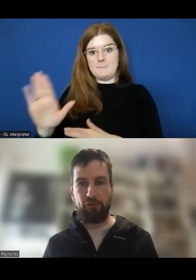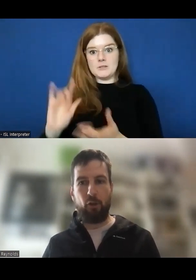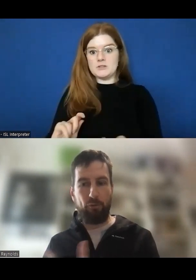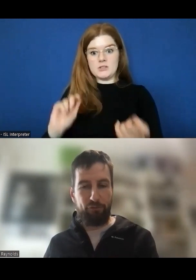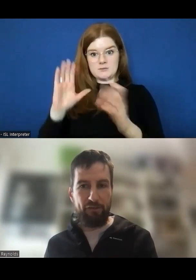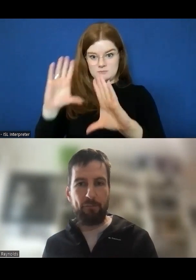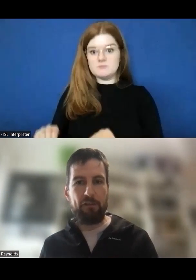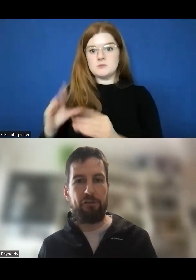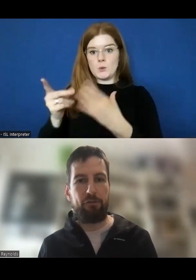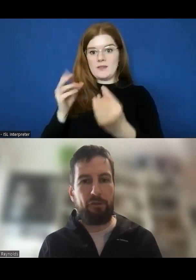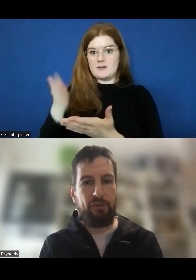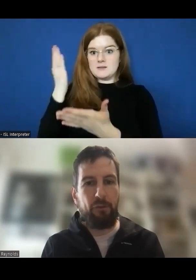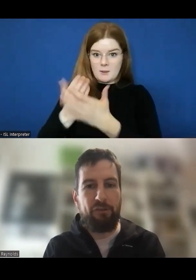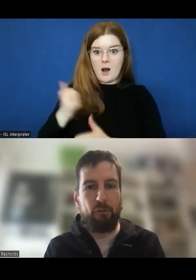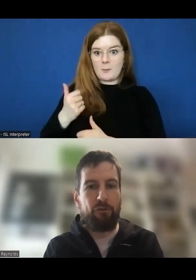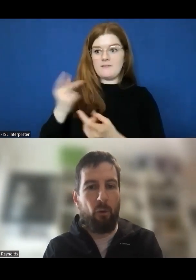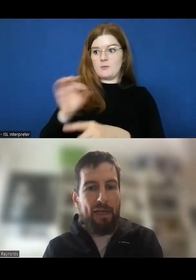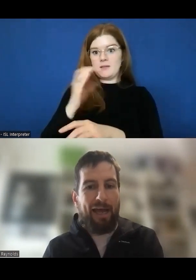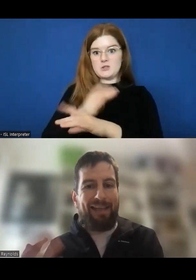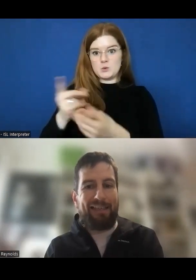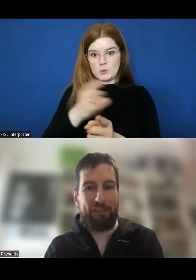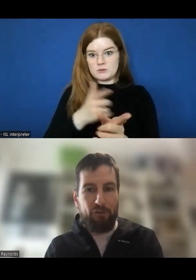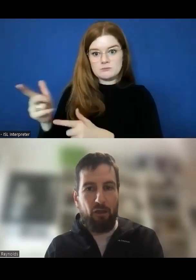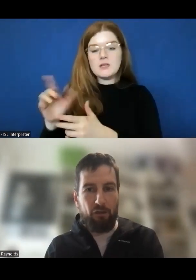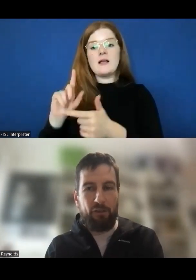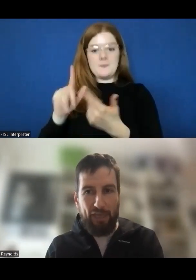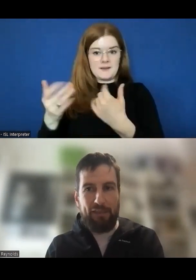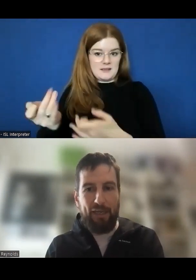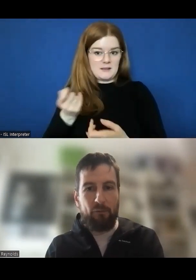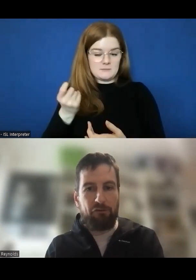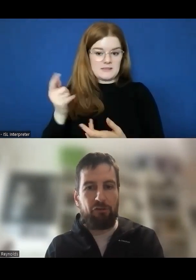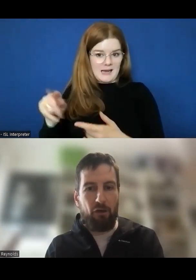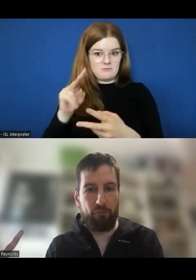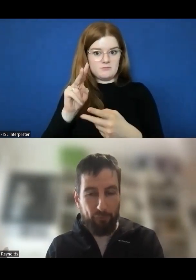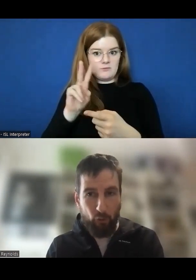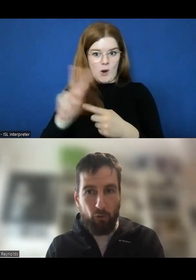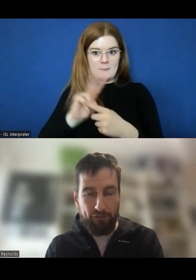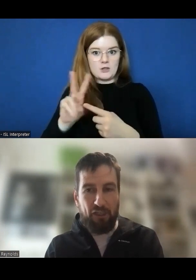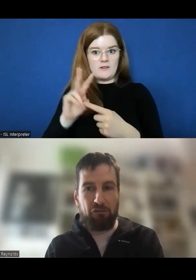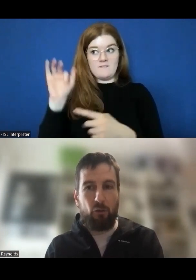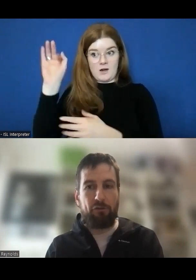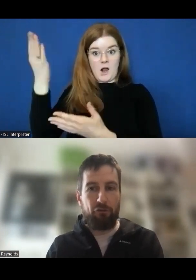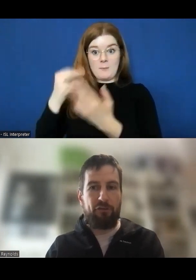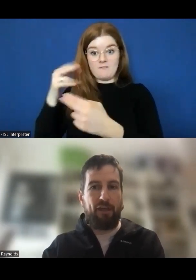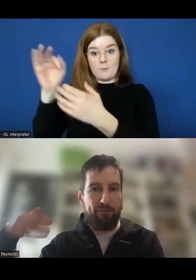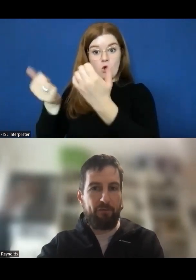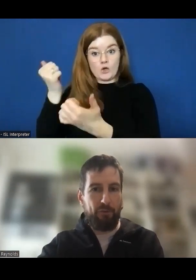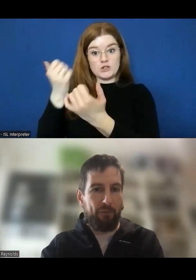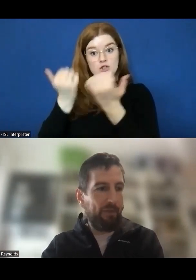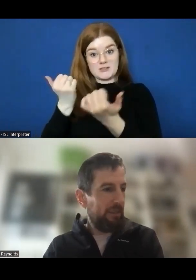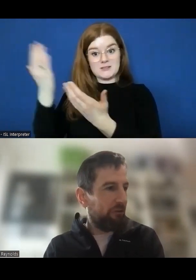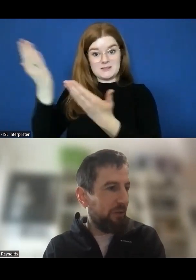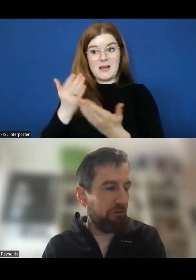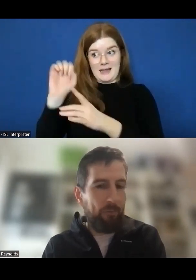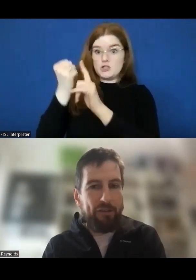from doing so, prevent its military from continuing to do so. And that gives a lot of, that language from the International Court of Justice as the